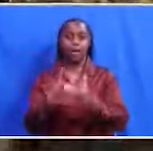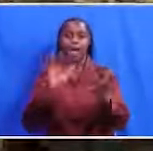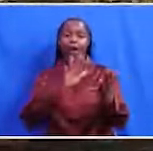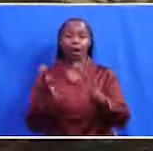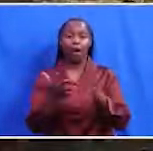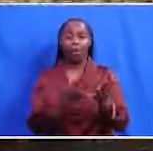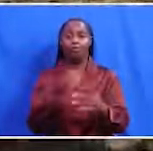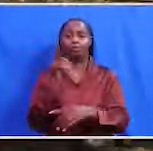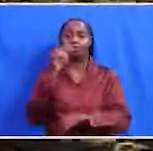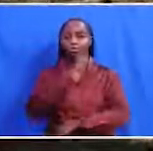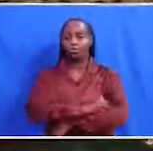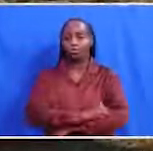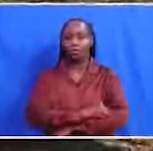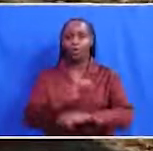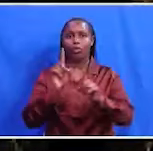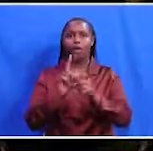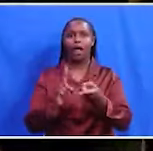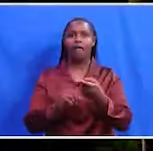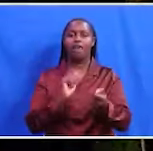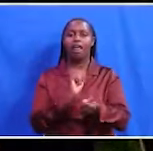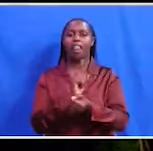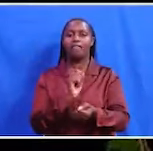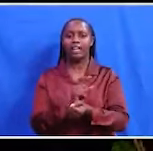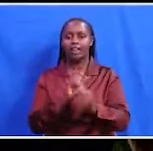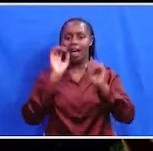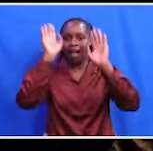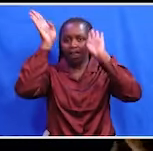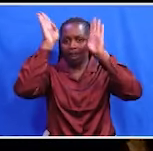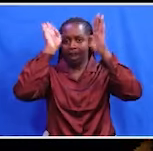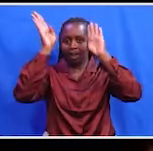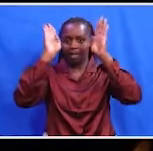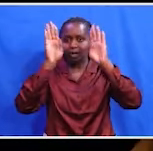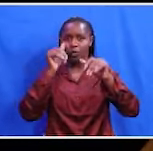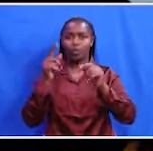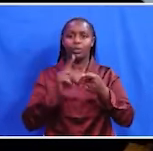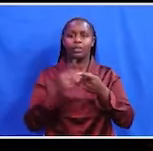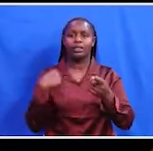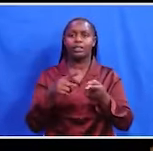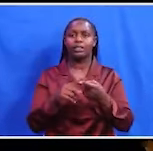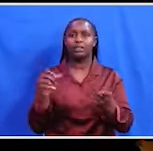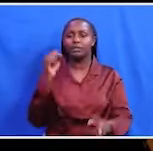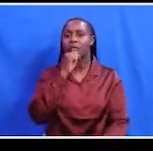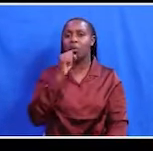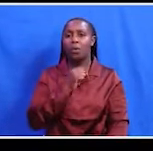university recently procured 11 donkeys to replace its aging fleet of tractors.